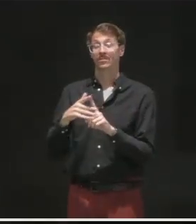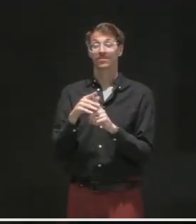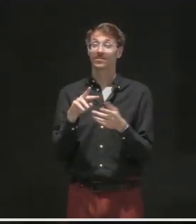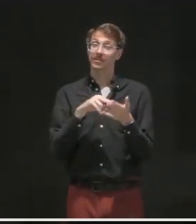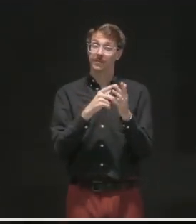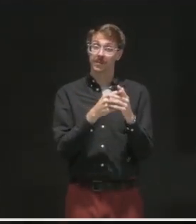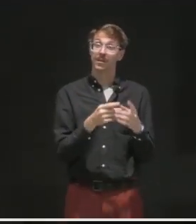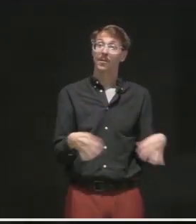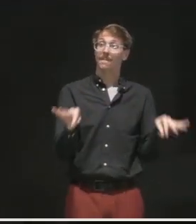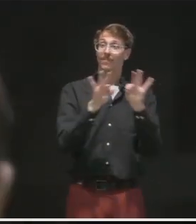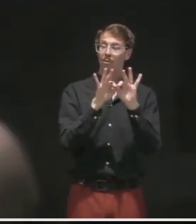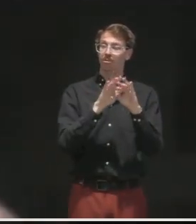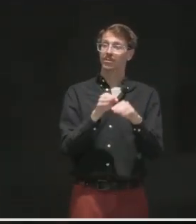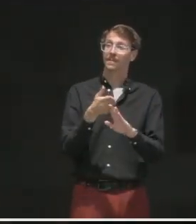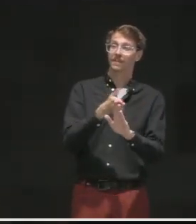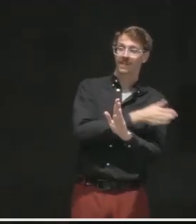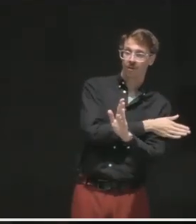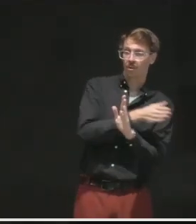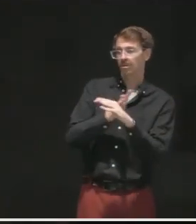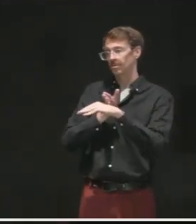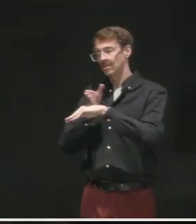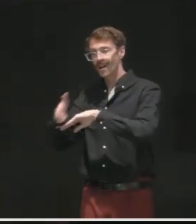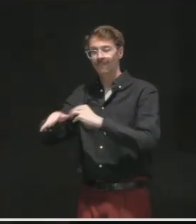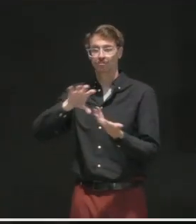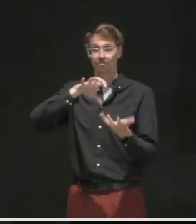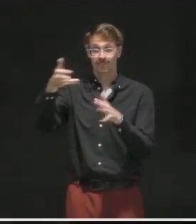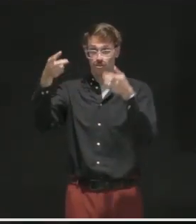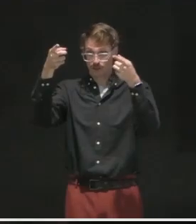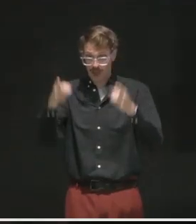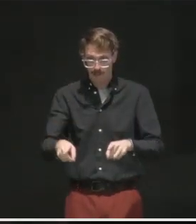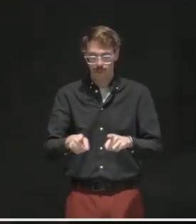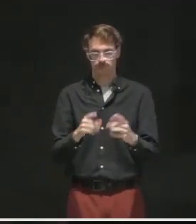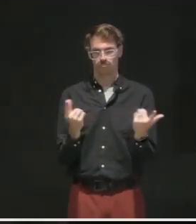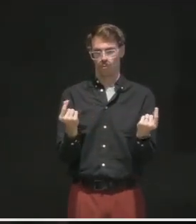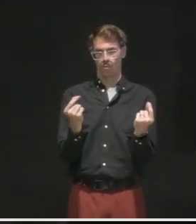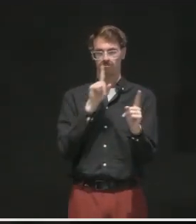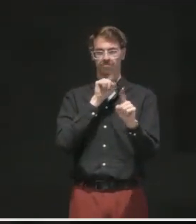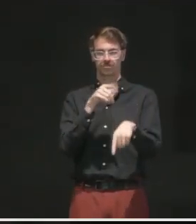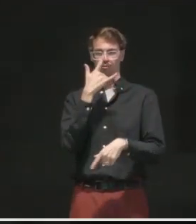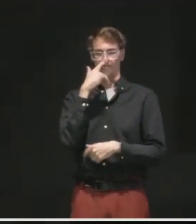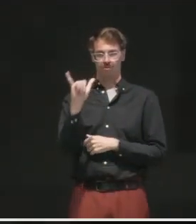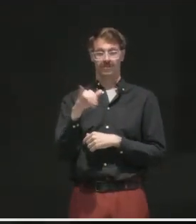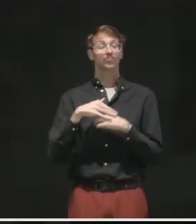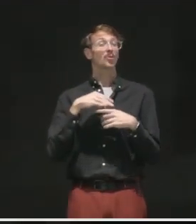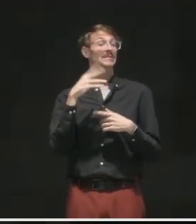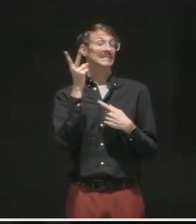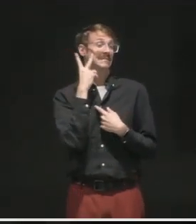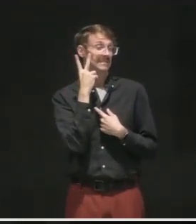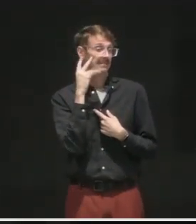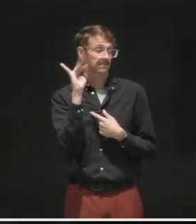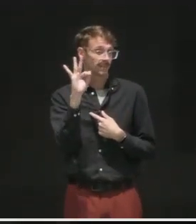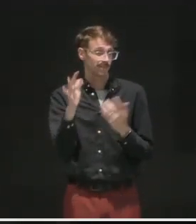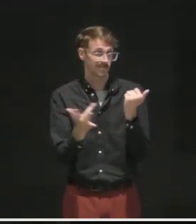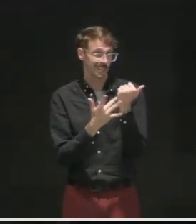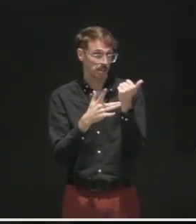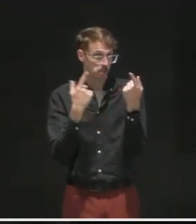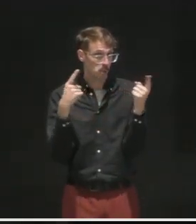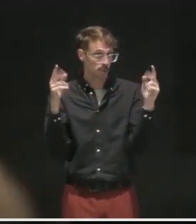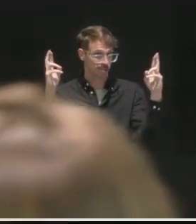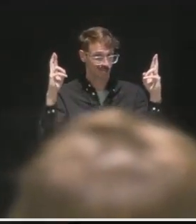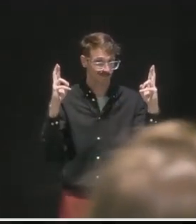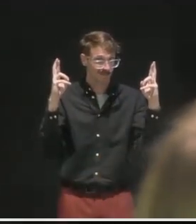and after disasters occur. So if we can pull up, let's see if our tech works this time.